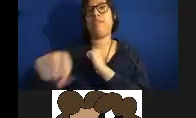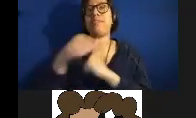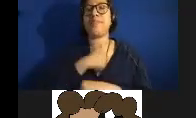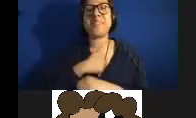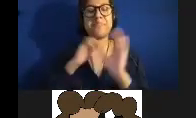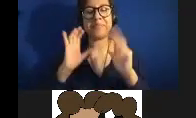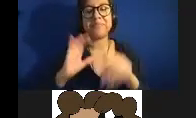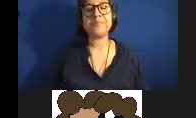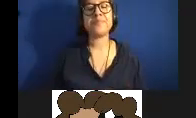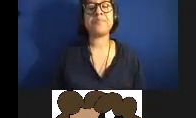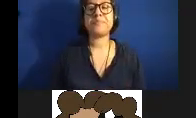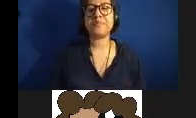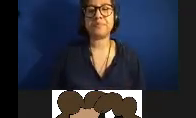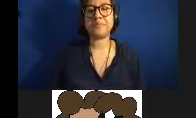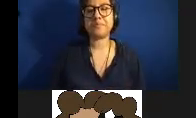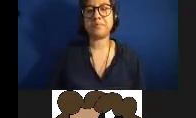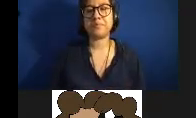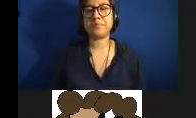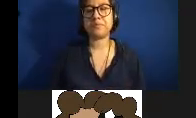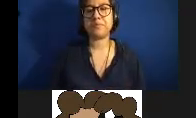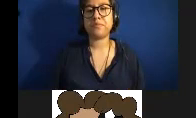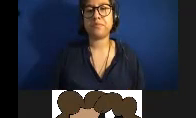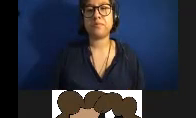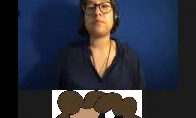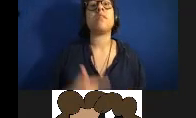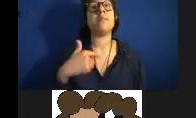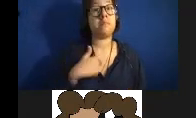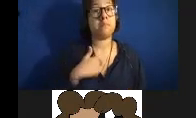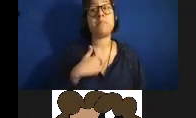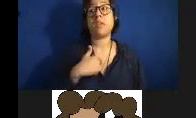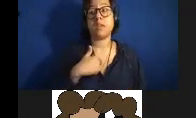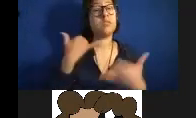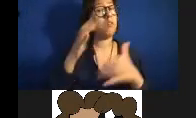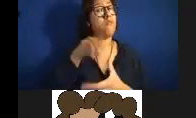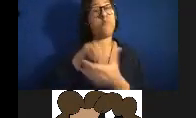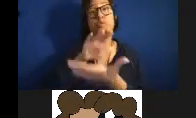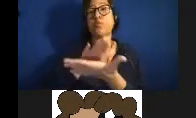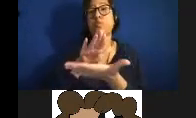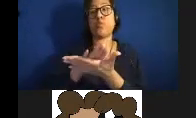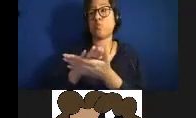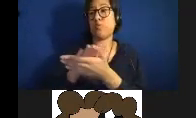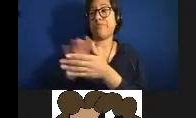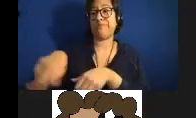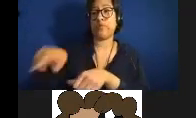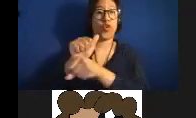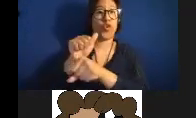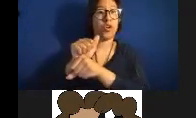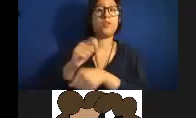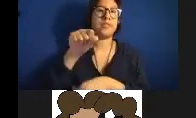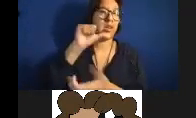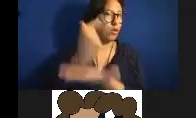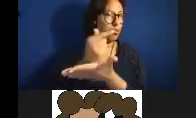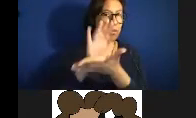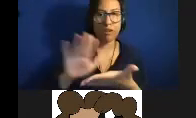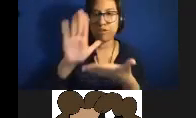And then I am involved in school work as well a little bit, even though, like, you know, I graduated from